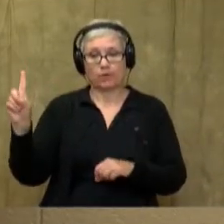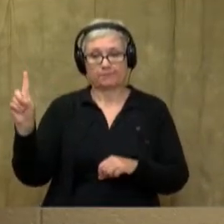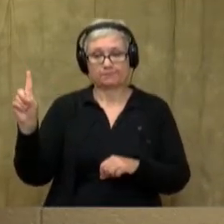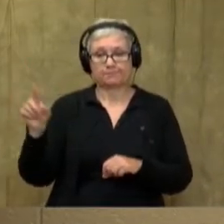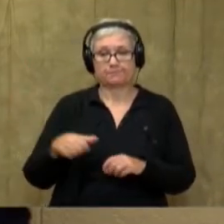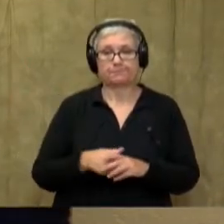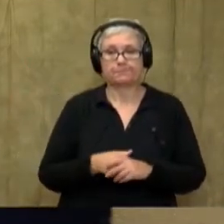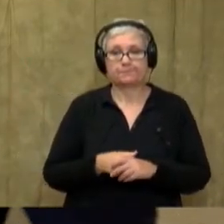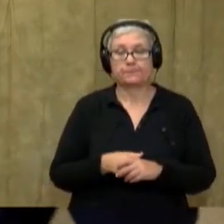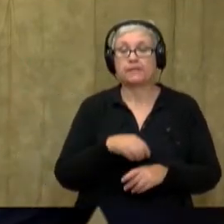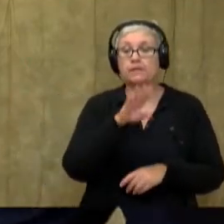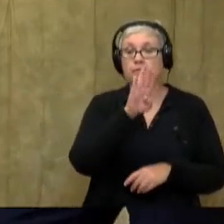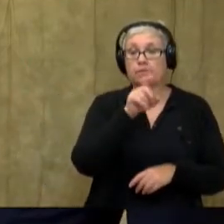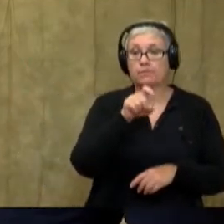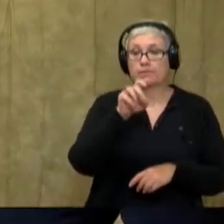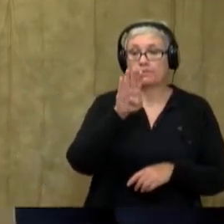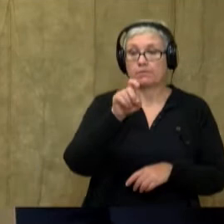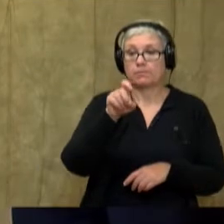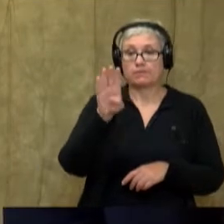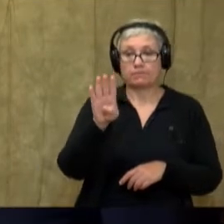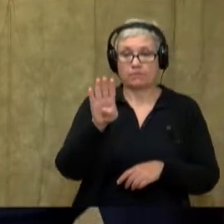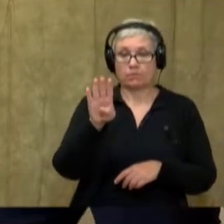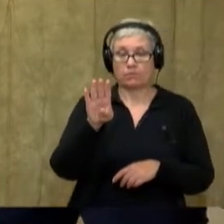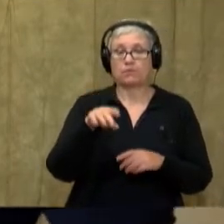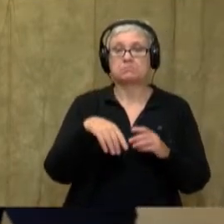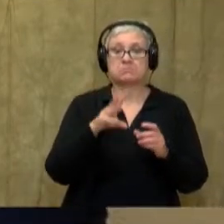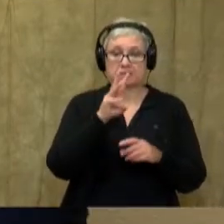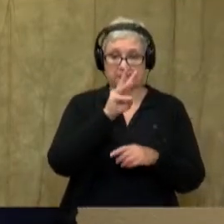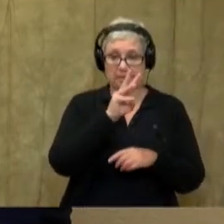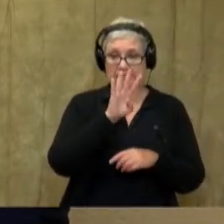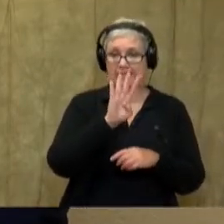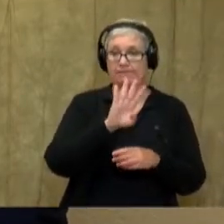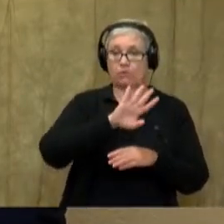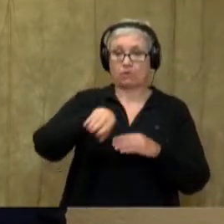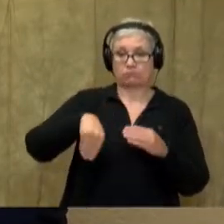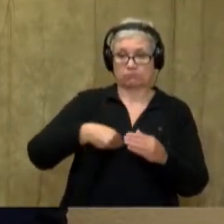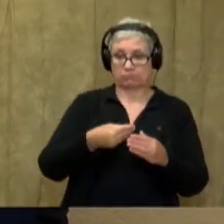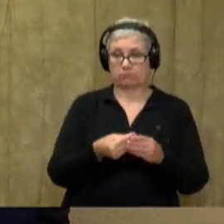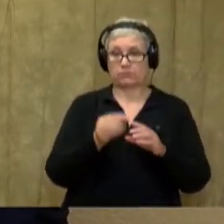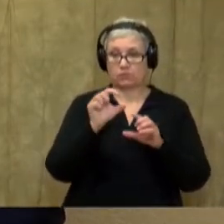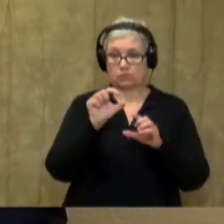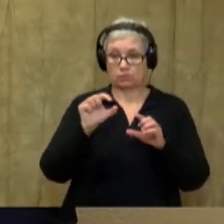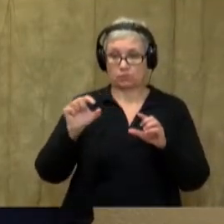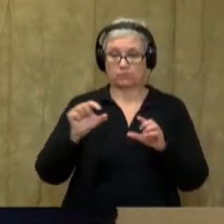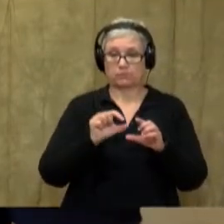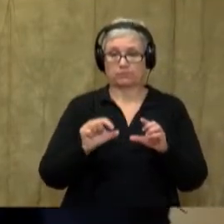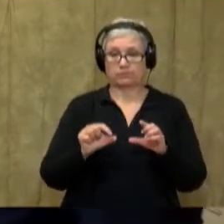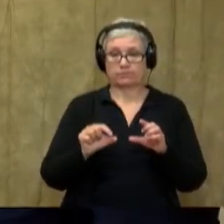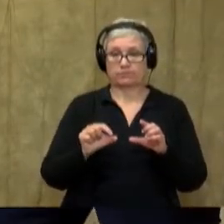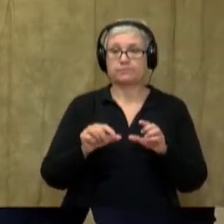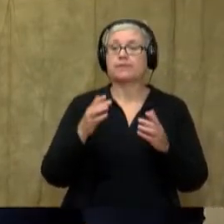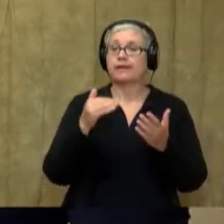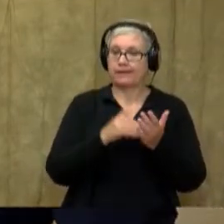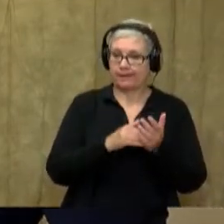case, 64 total cubes here. Again, I've got 8 cubes that have 3 faces